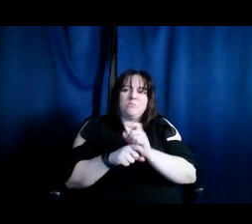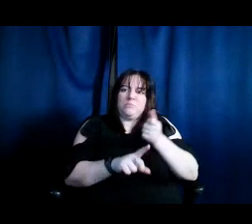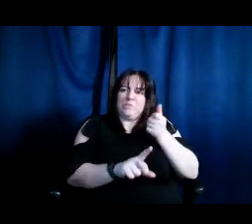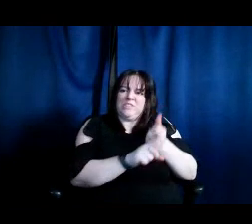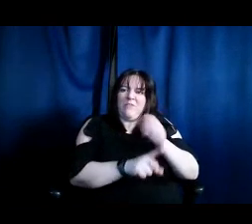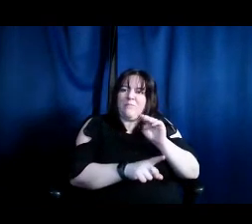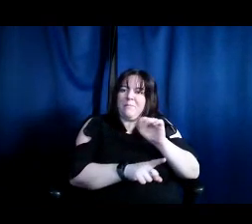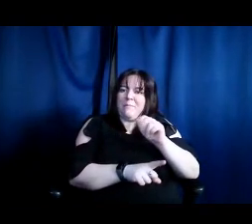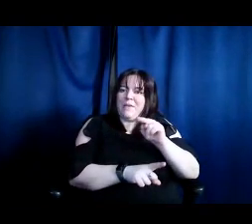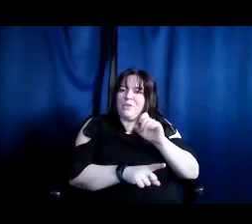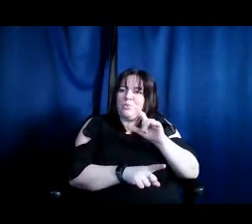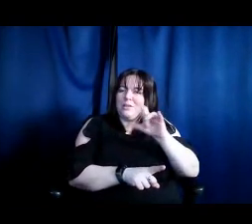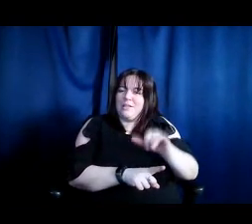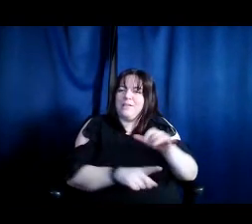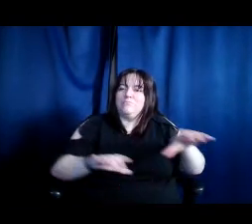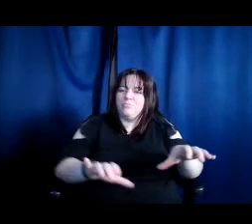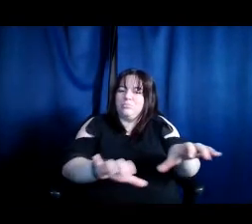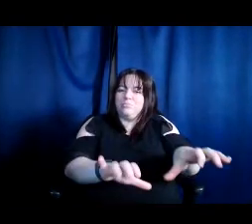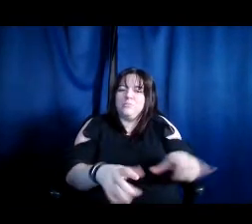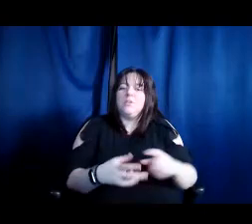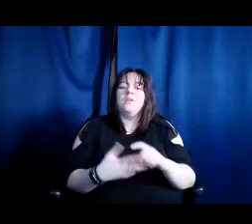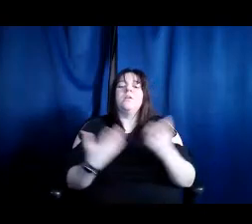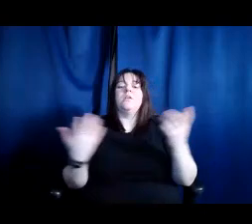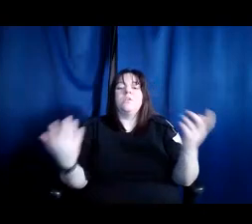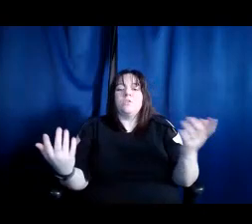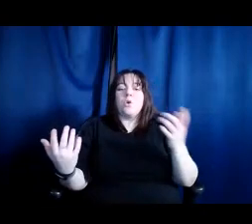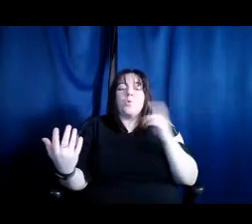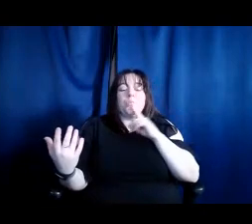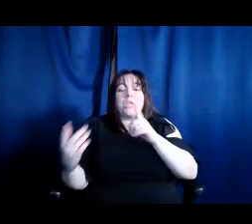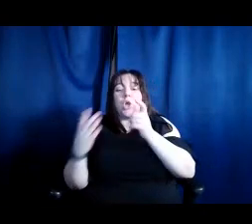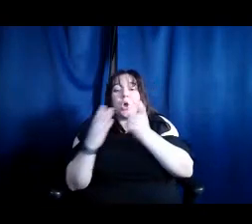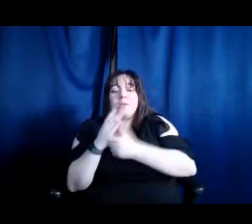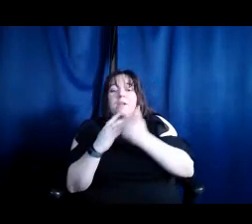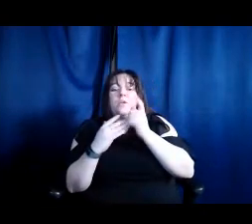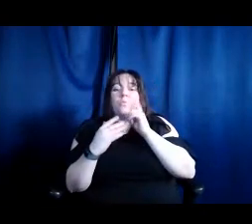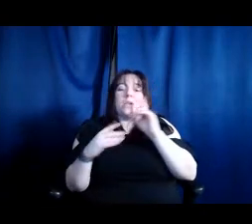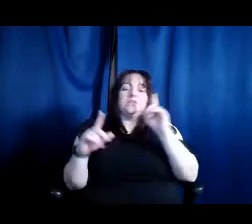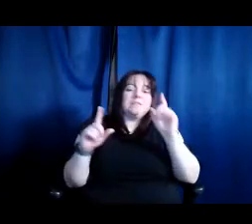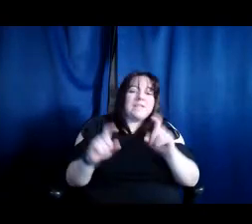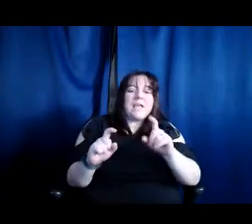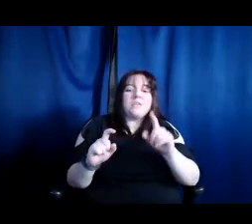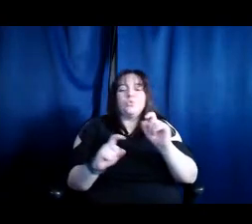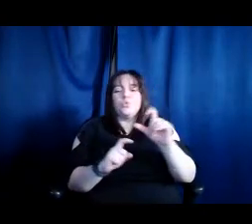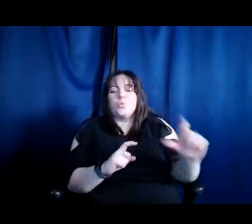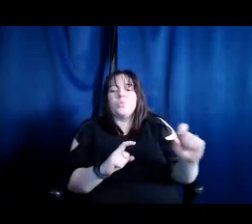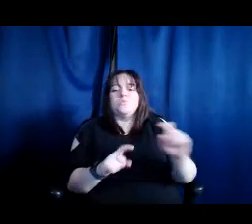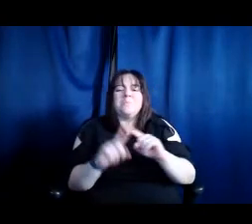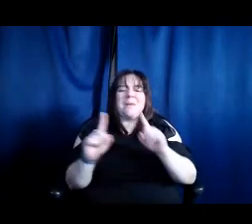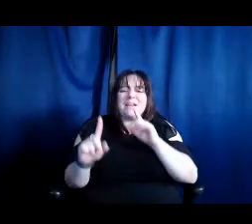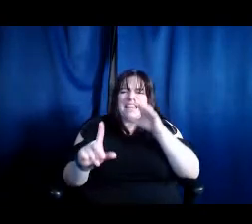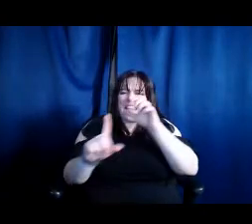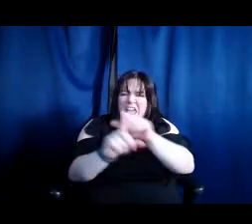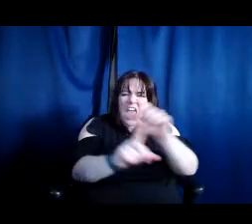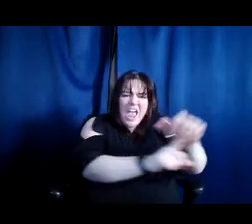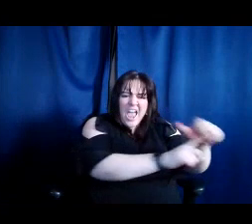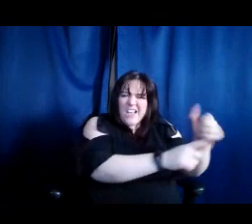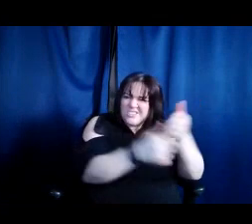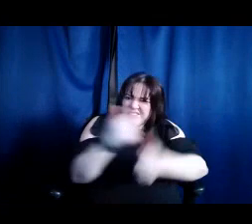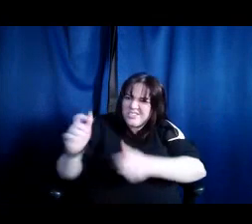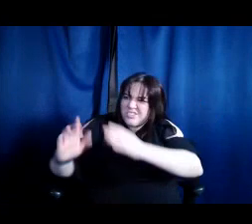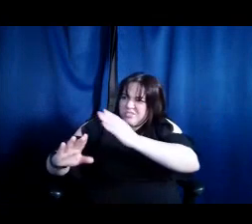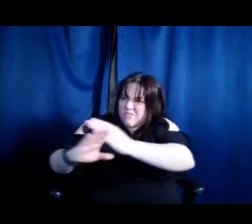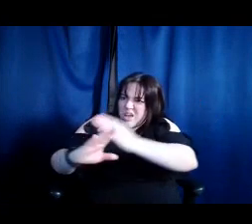assist with determining whether web content meets accessibility guidelines, but may not catch every barrier. So